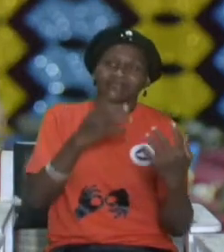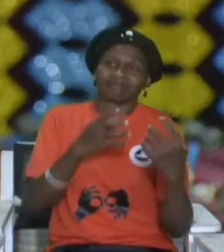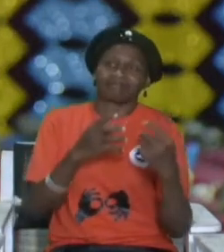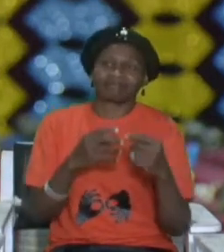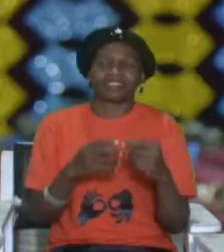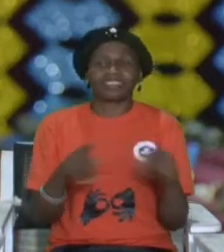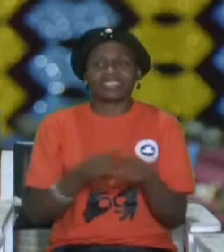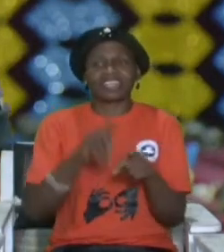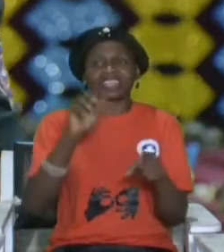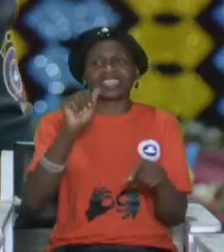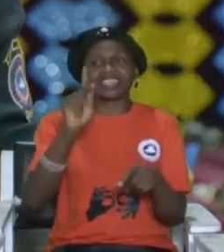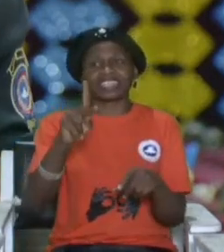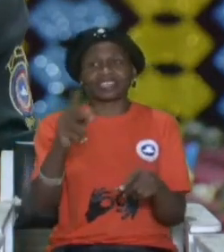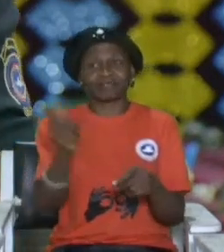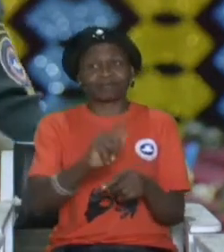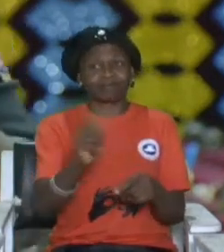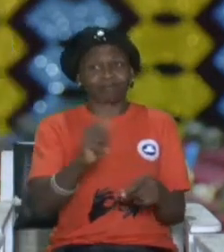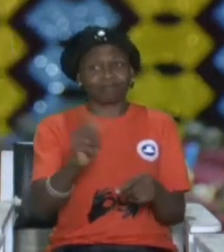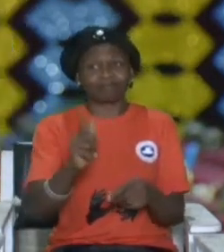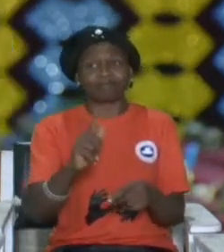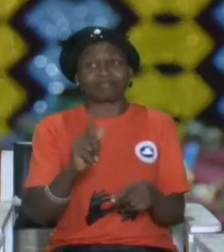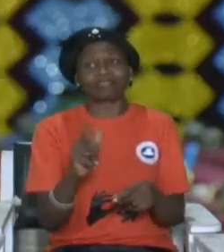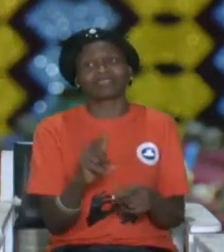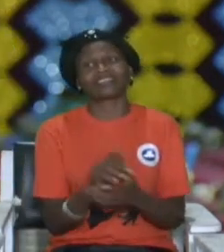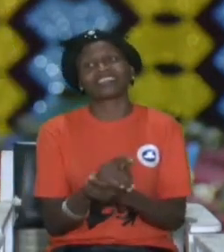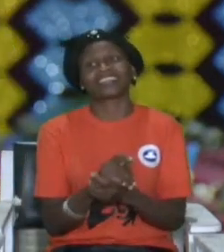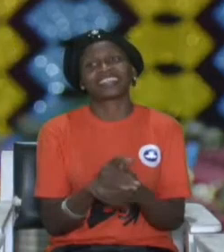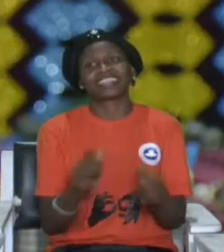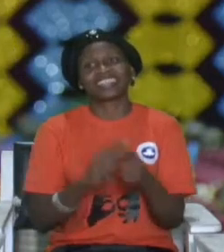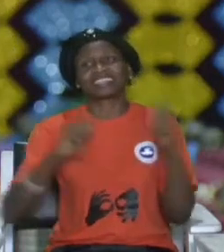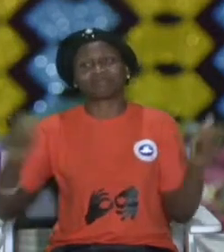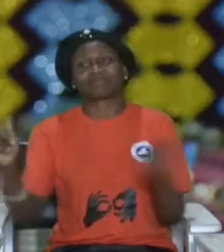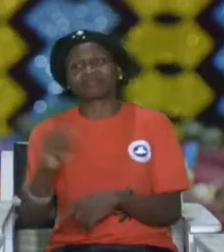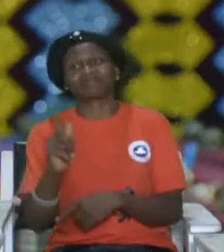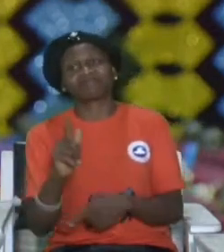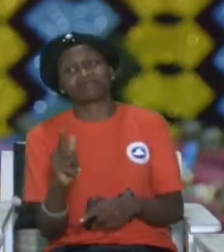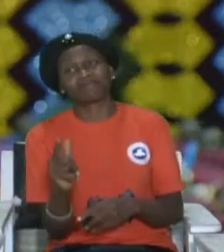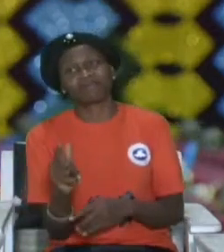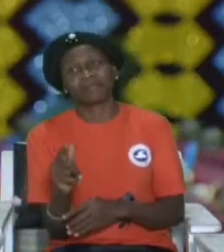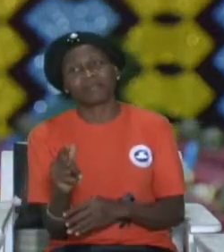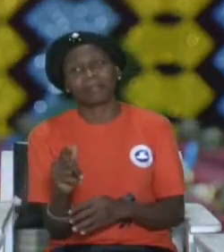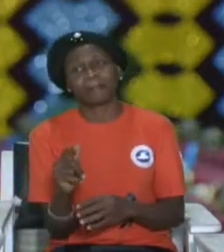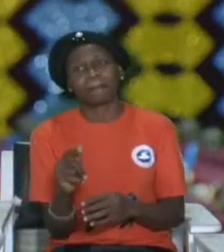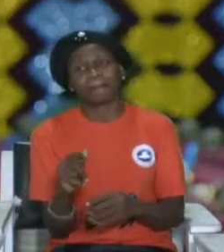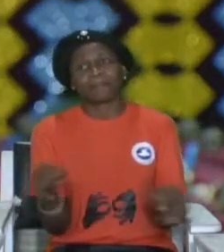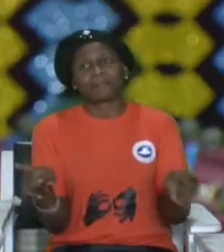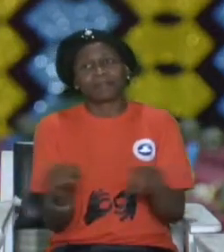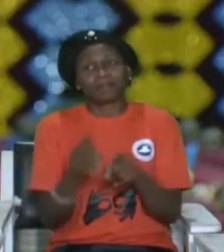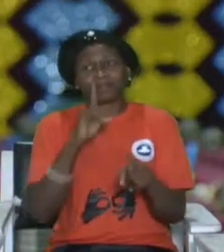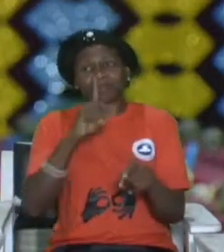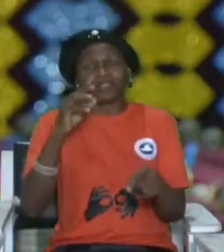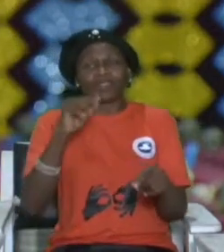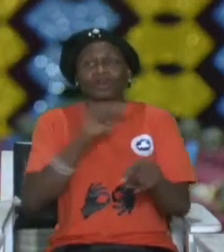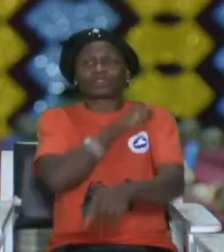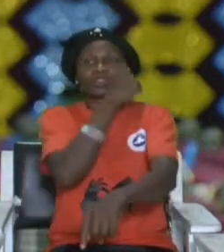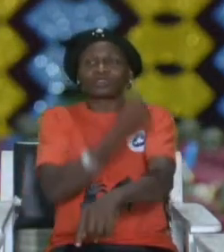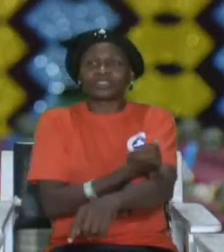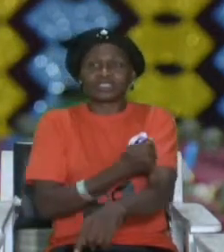an AK-47, a P-90, or a Sig Sauer. And of course, on authority,